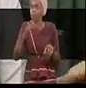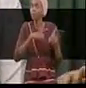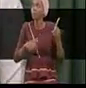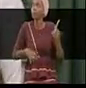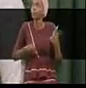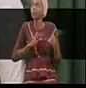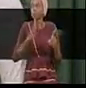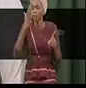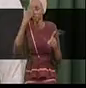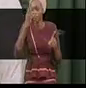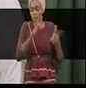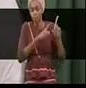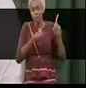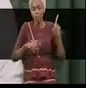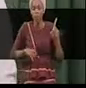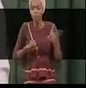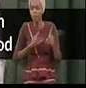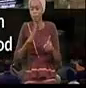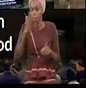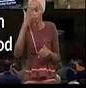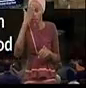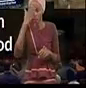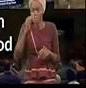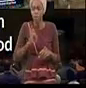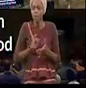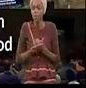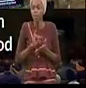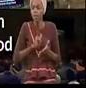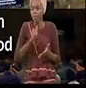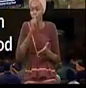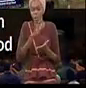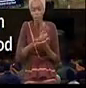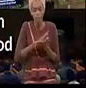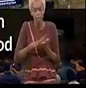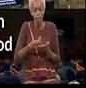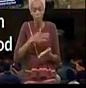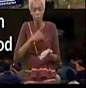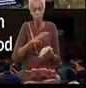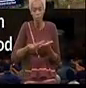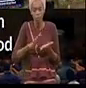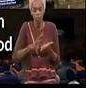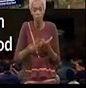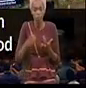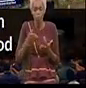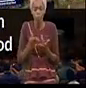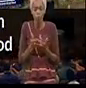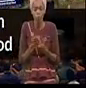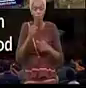Lord, I know I am cleansed and forgiven.